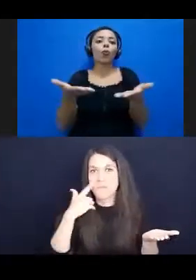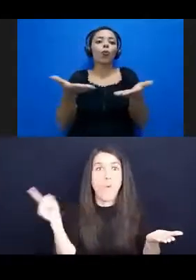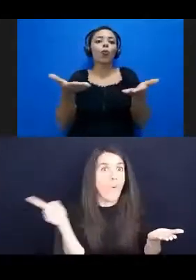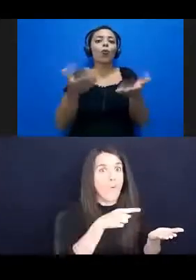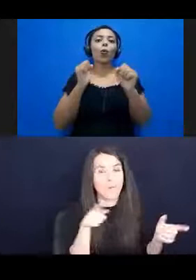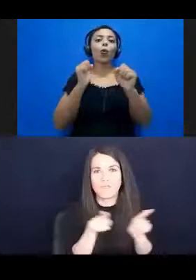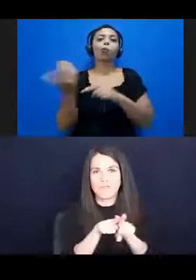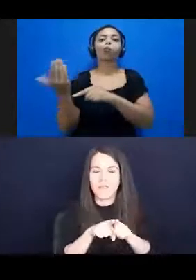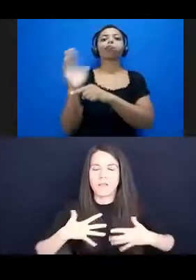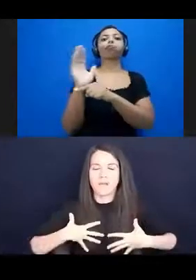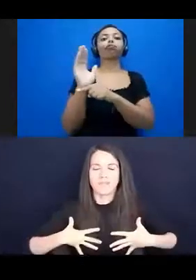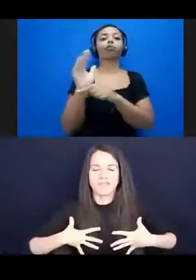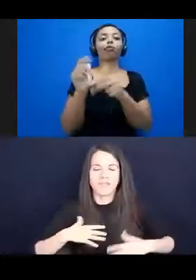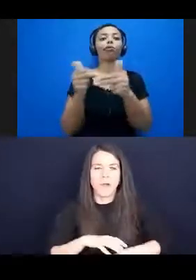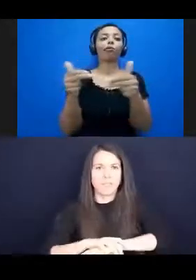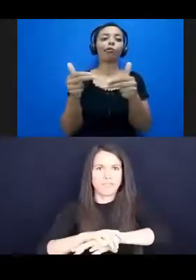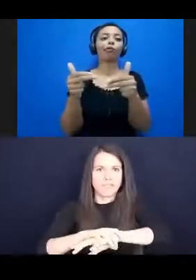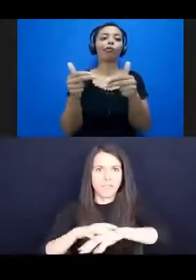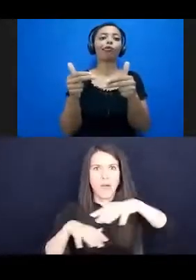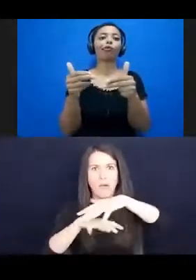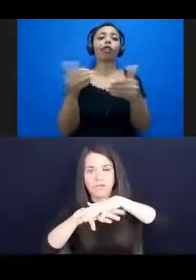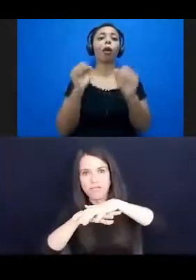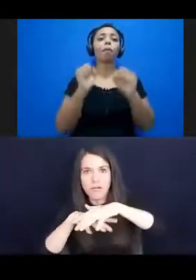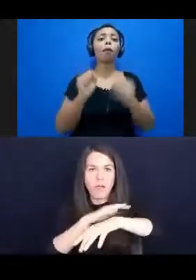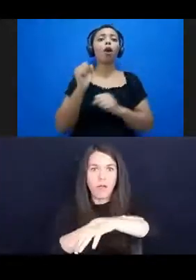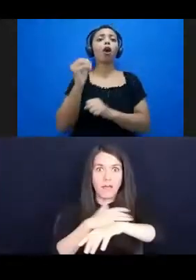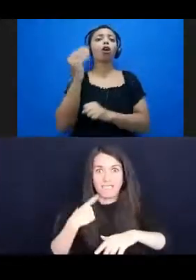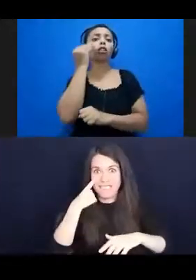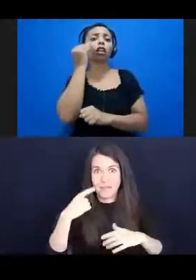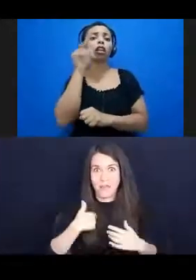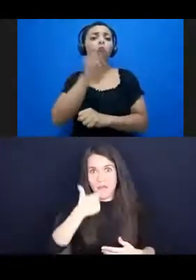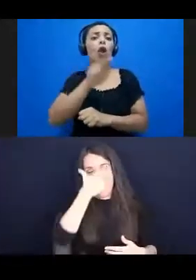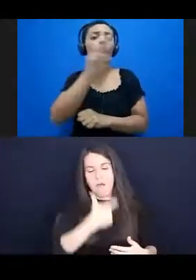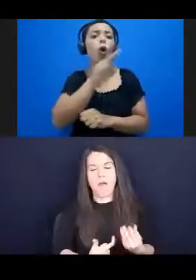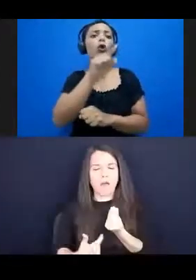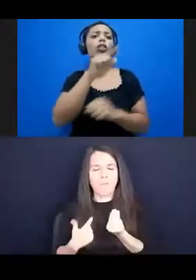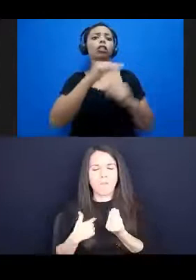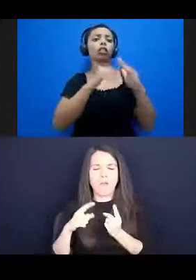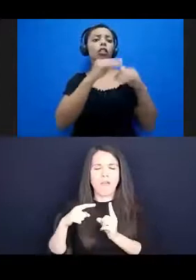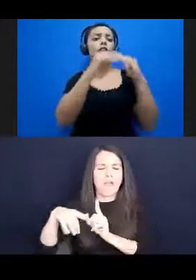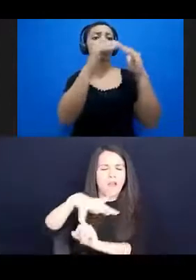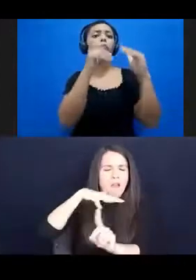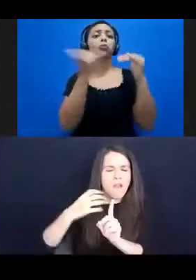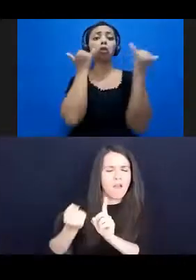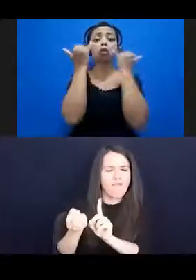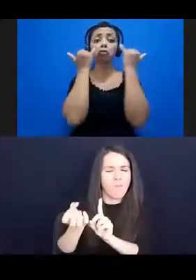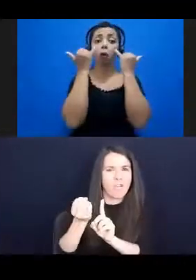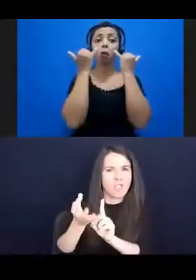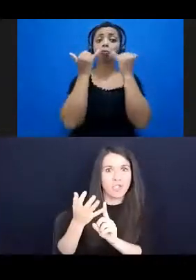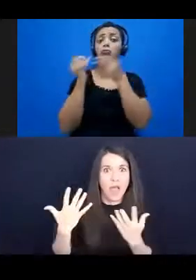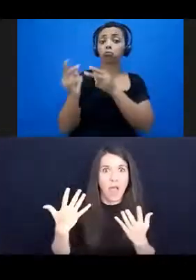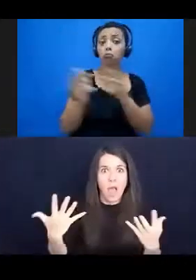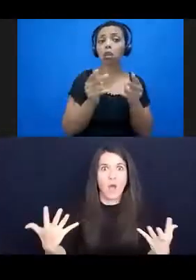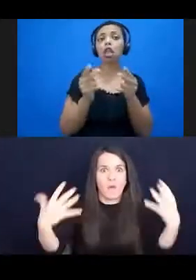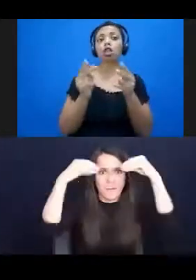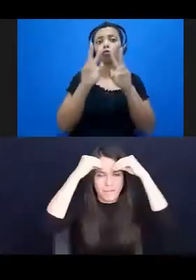which is that they try to act as an interface between the user and their environment by gathering information from the environment